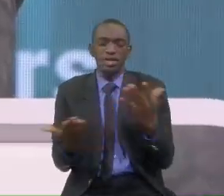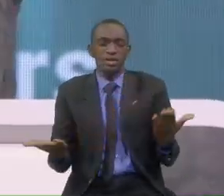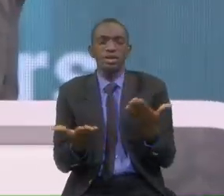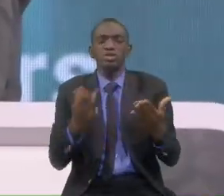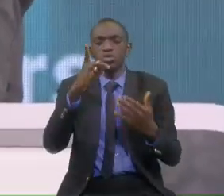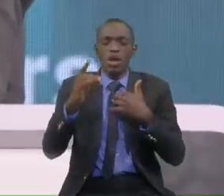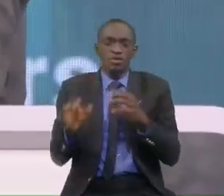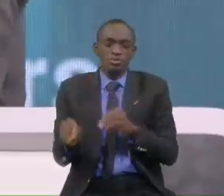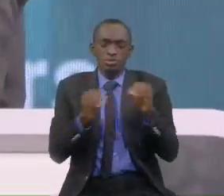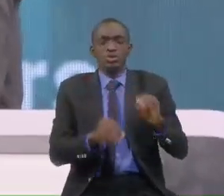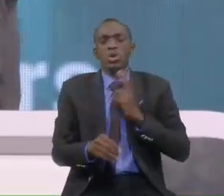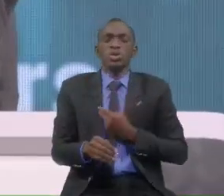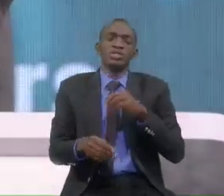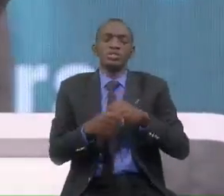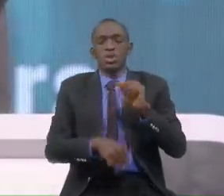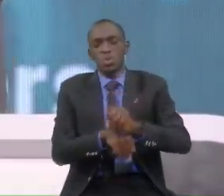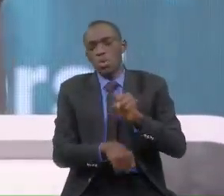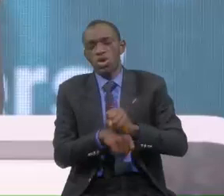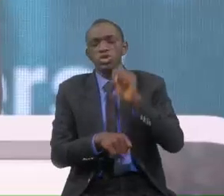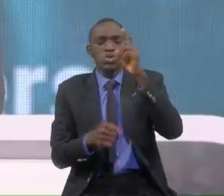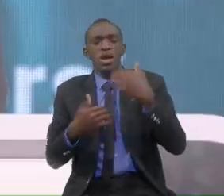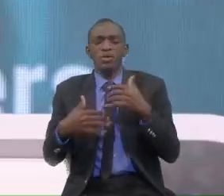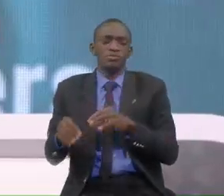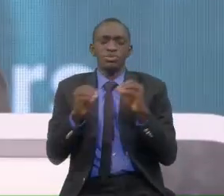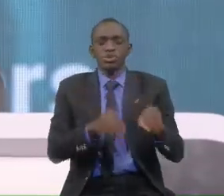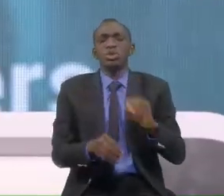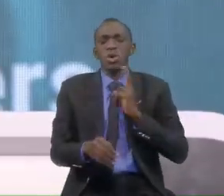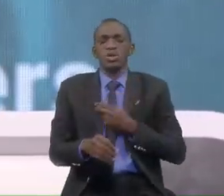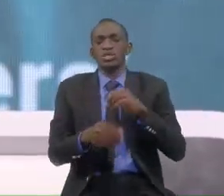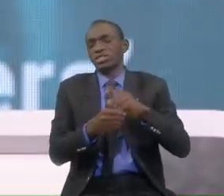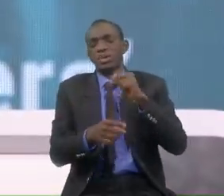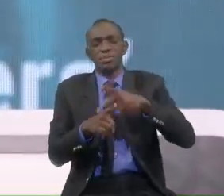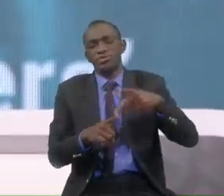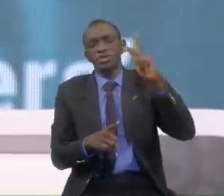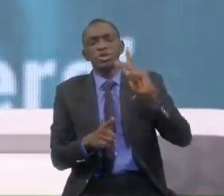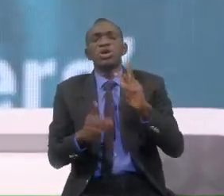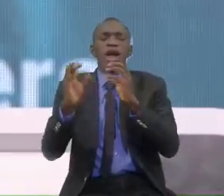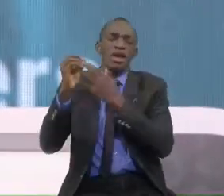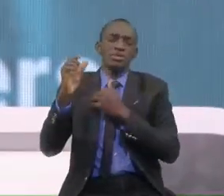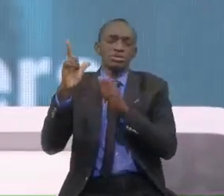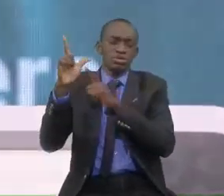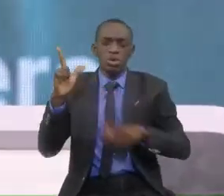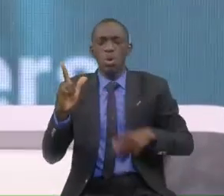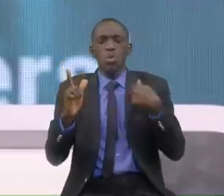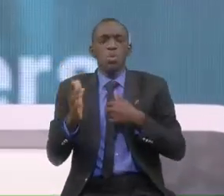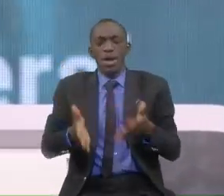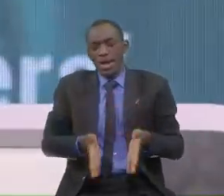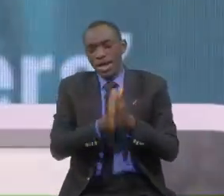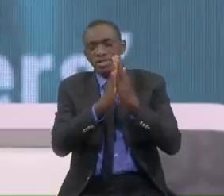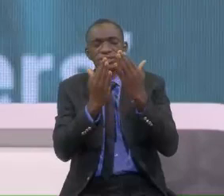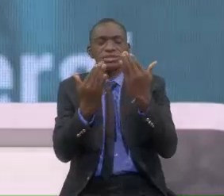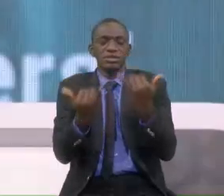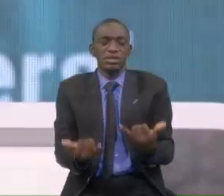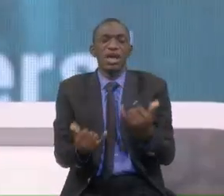in ministry. You placed us in a profession. And when Lord, we're asking, everyone will